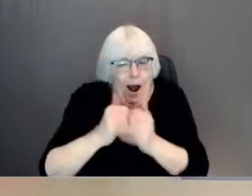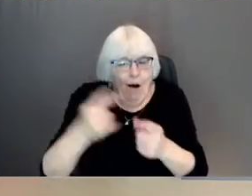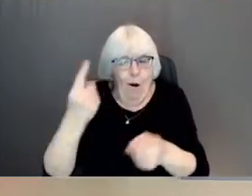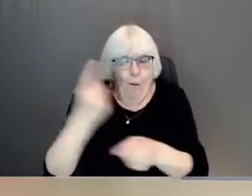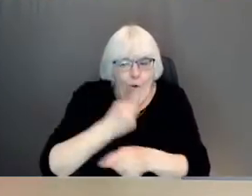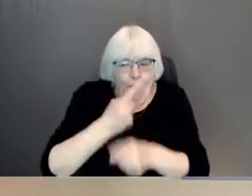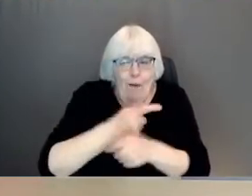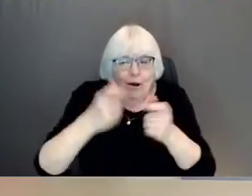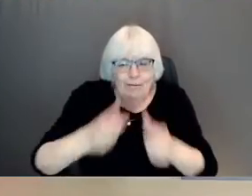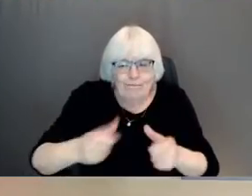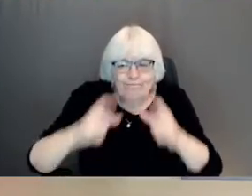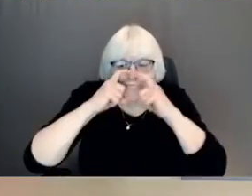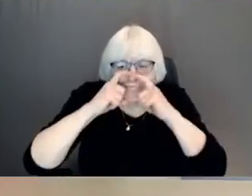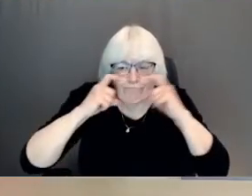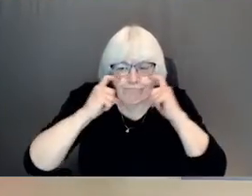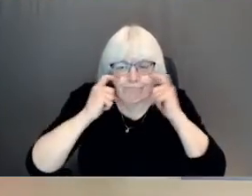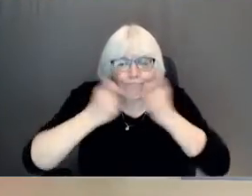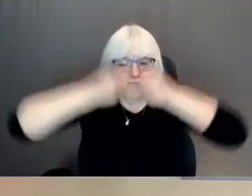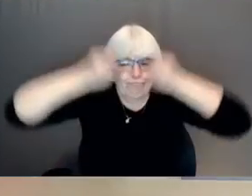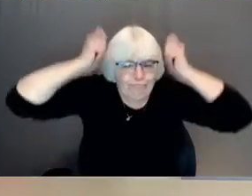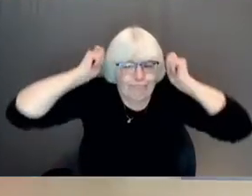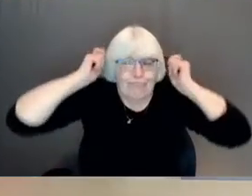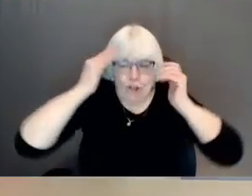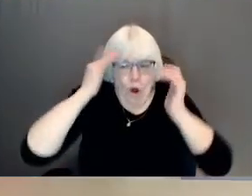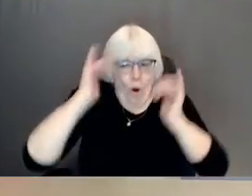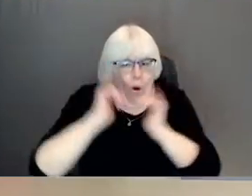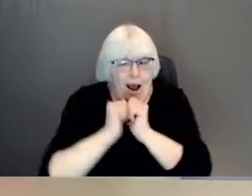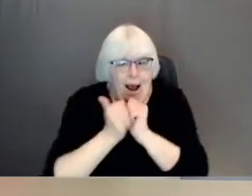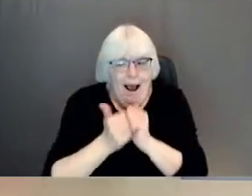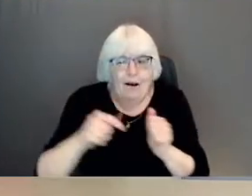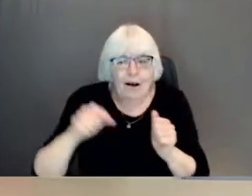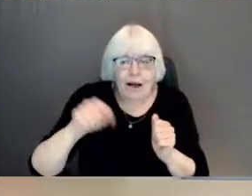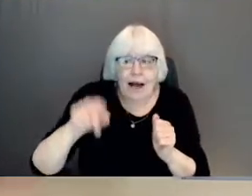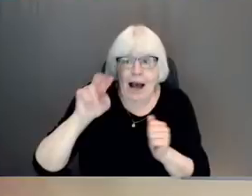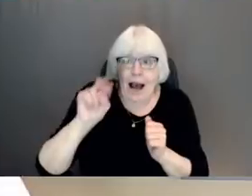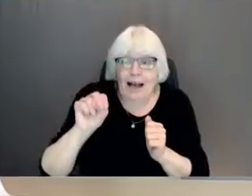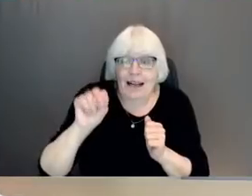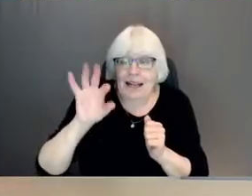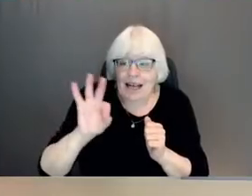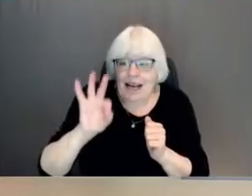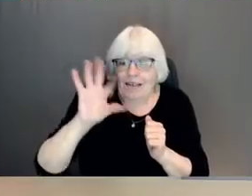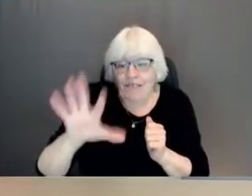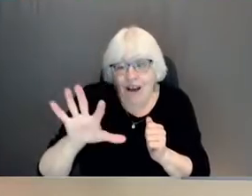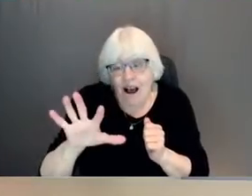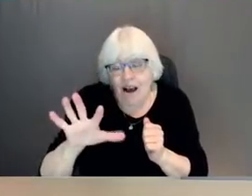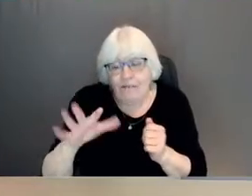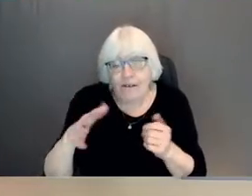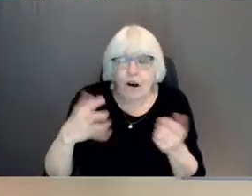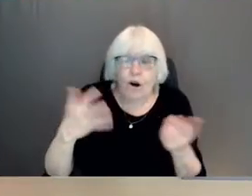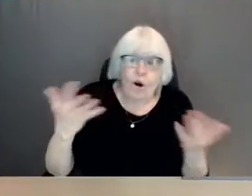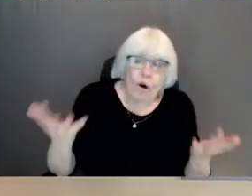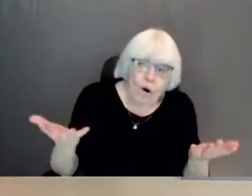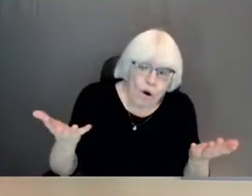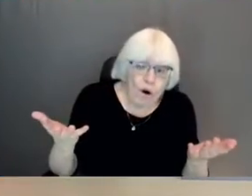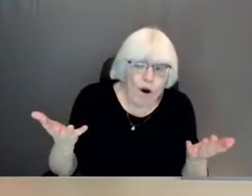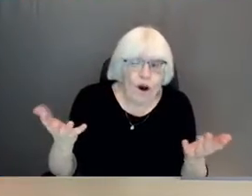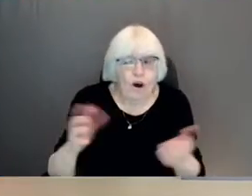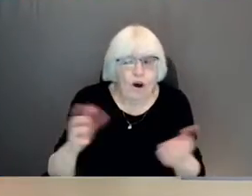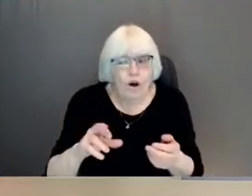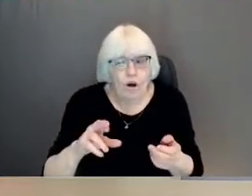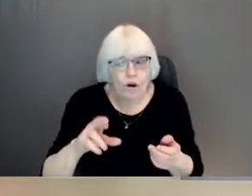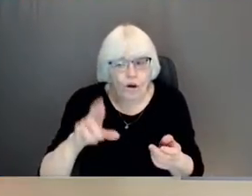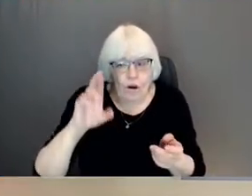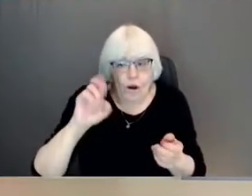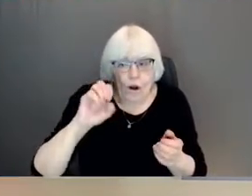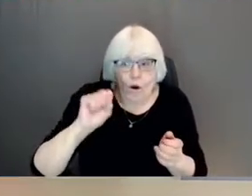the best option for everyone in the general public to use. If you are concerned about being around others who may